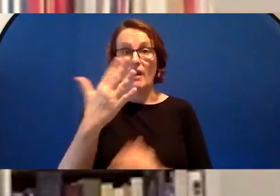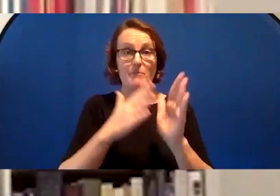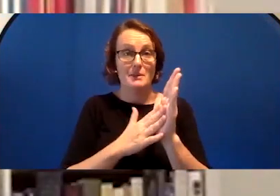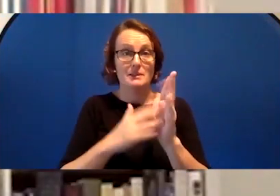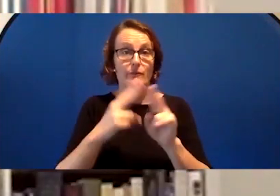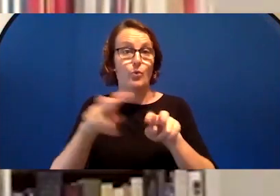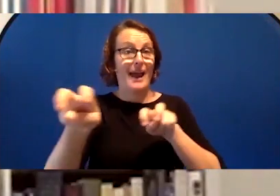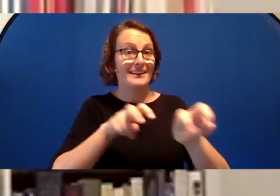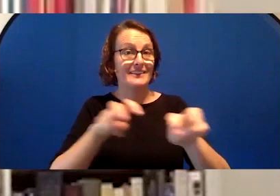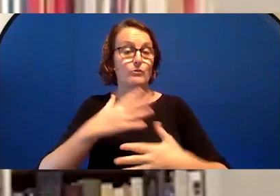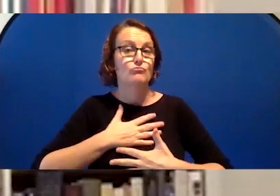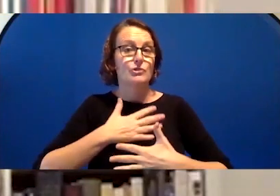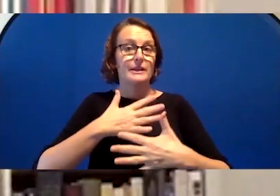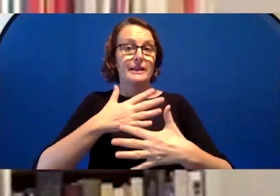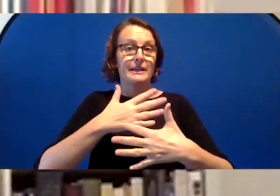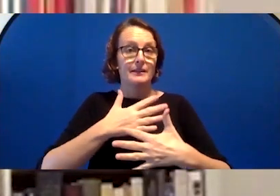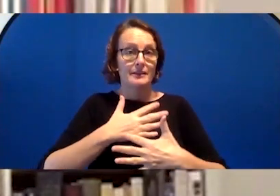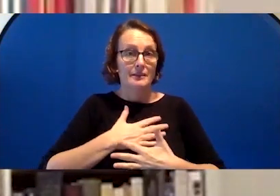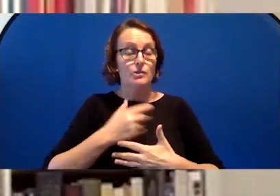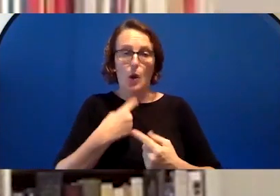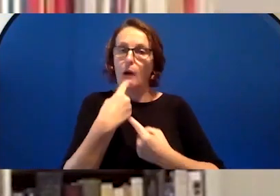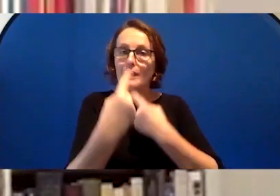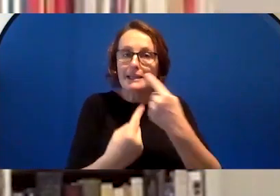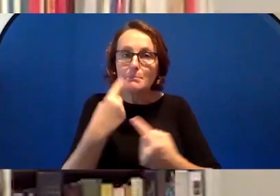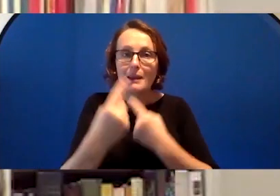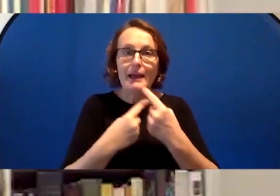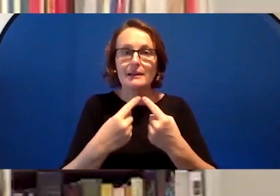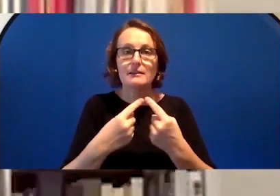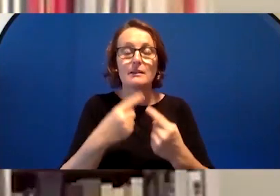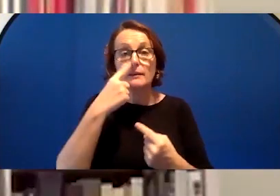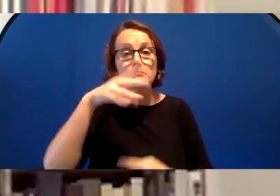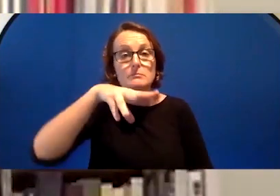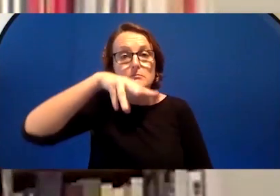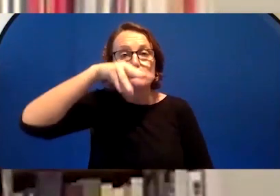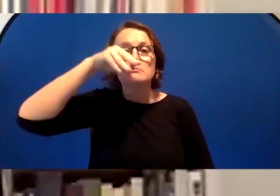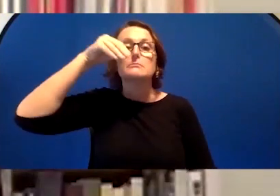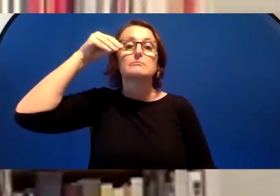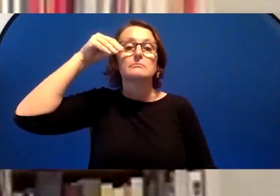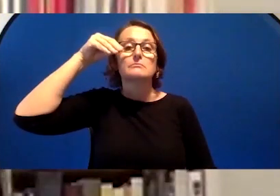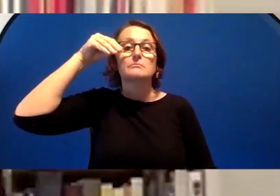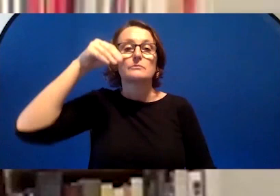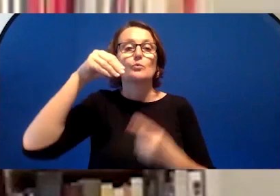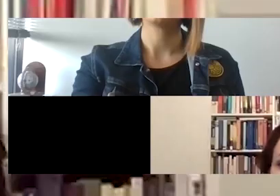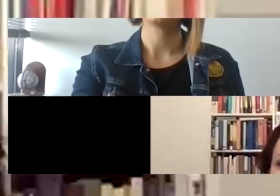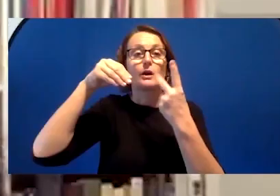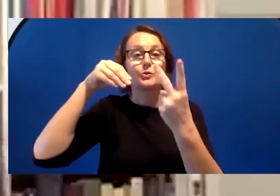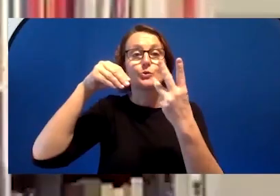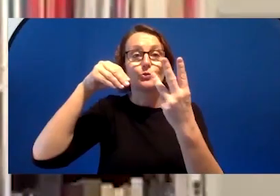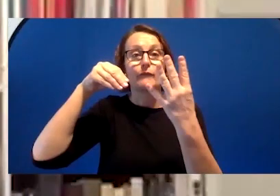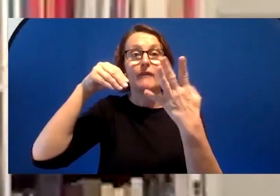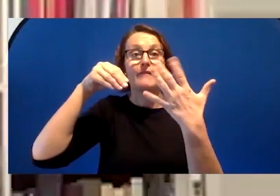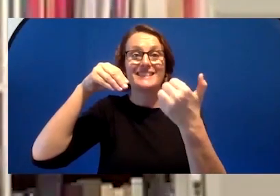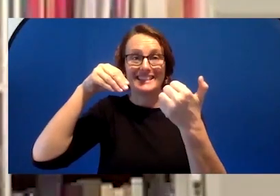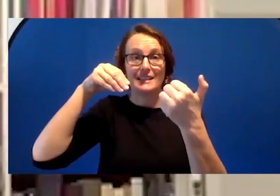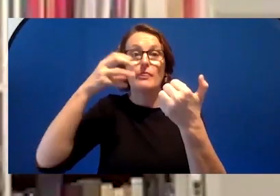I'll be giving you during this exercise are to breathe in through your nose over a count of 6, then pause for a count